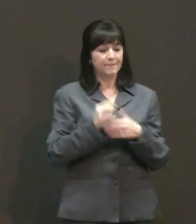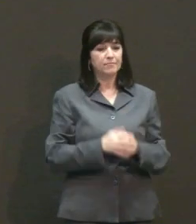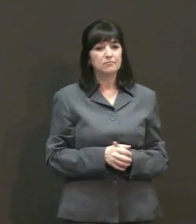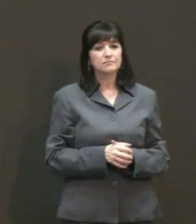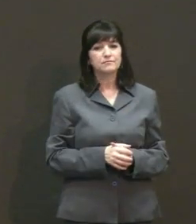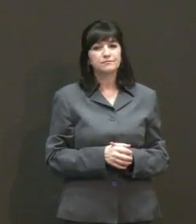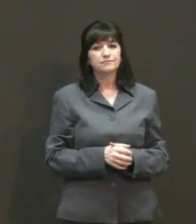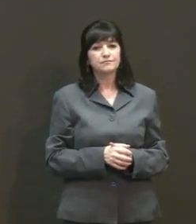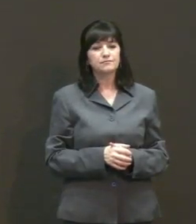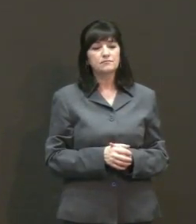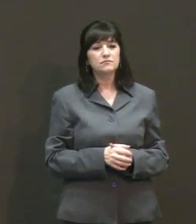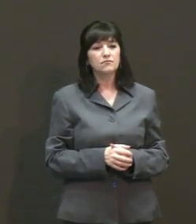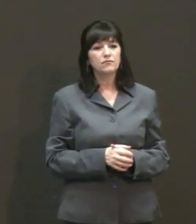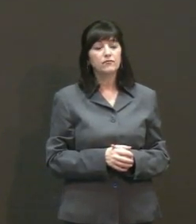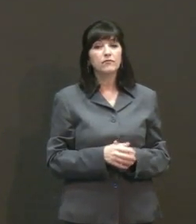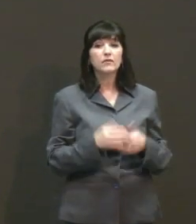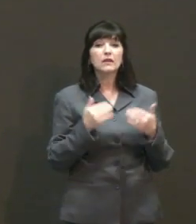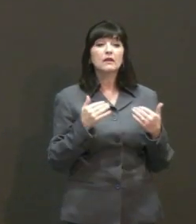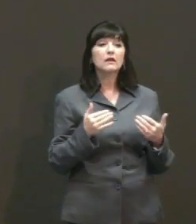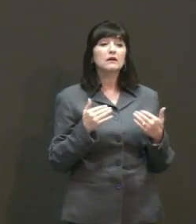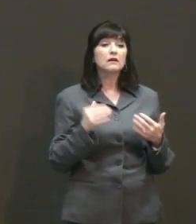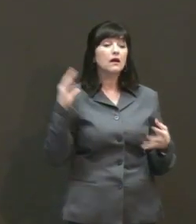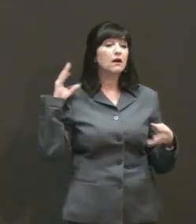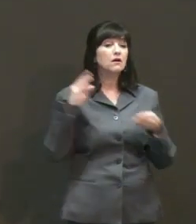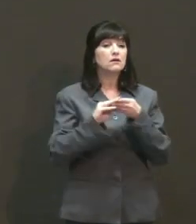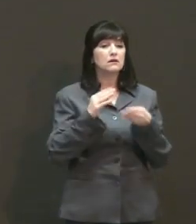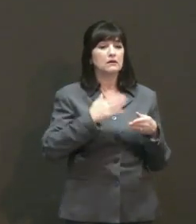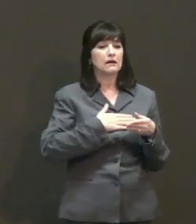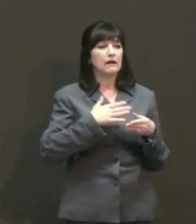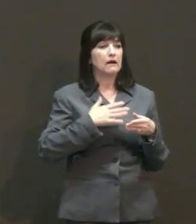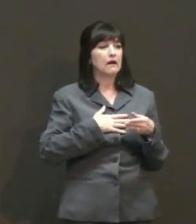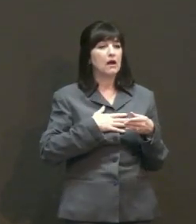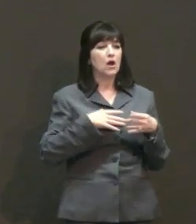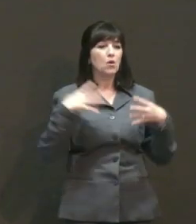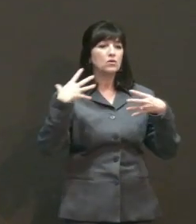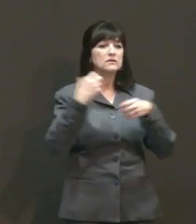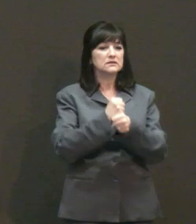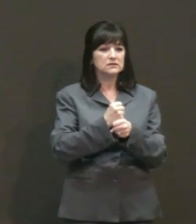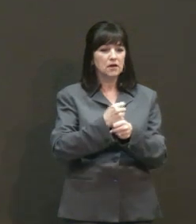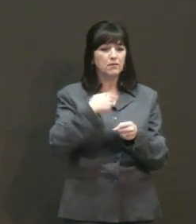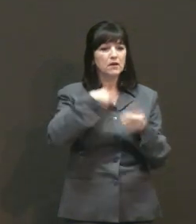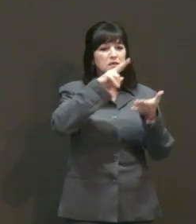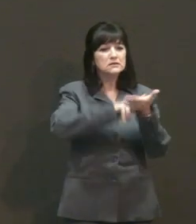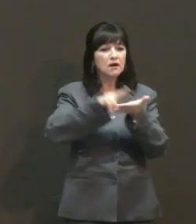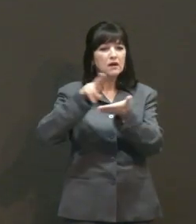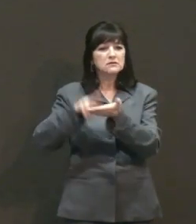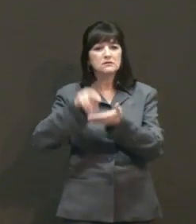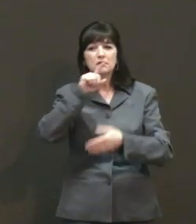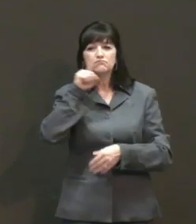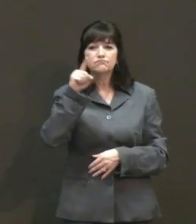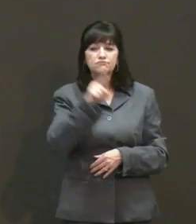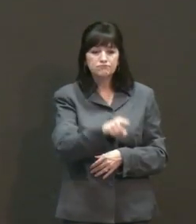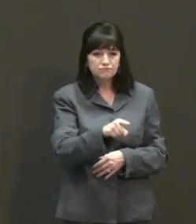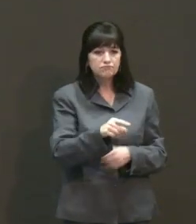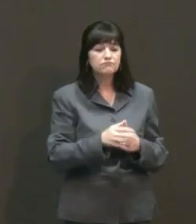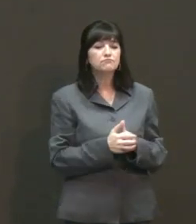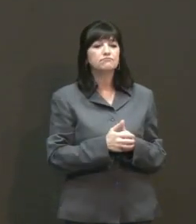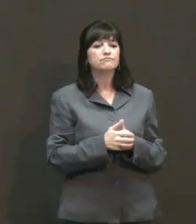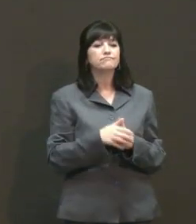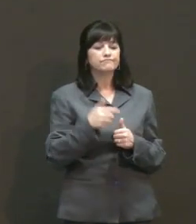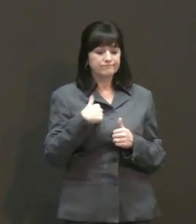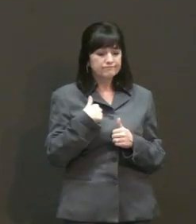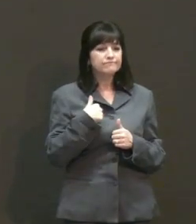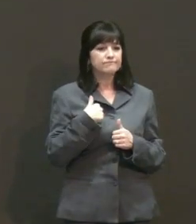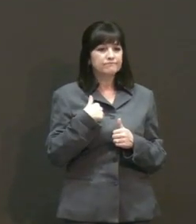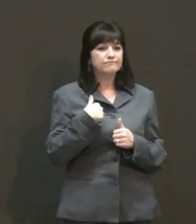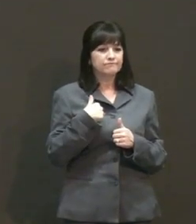our amendments to the State of Emergency Declaration. We talked about all of these